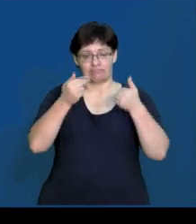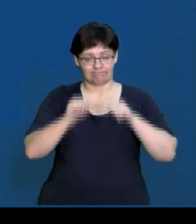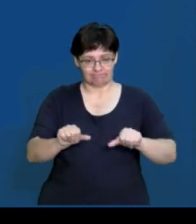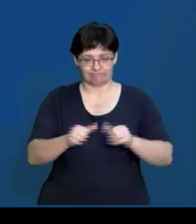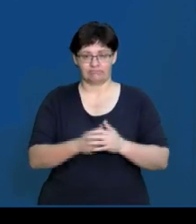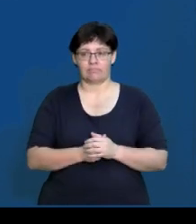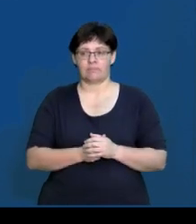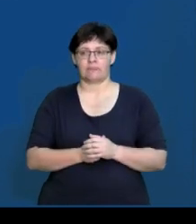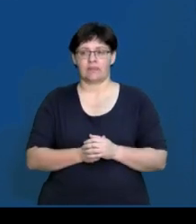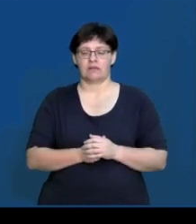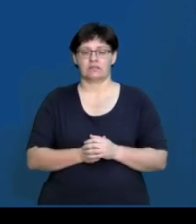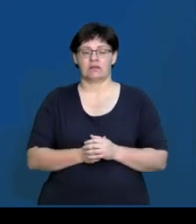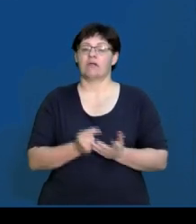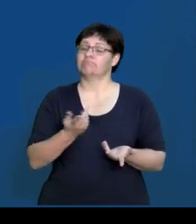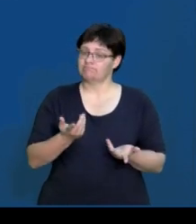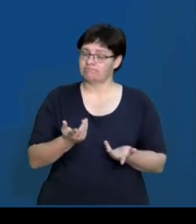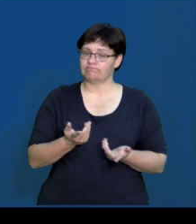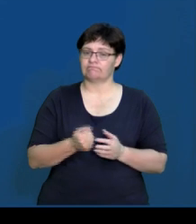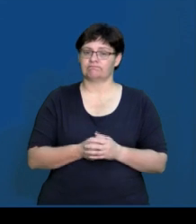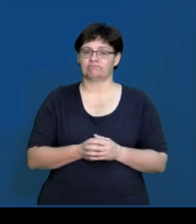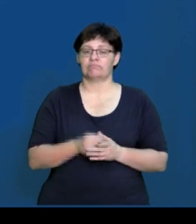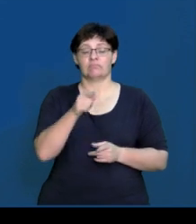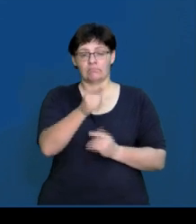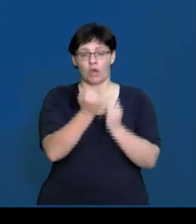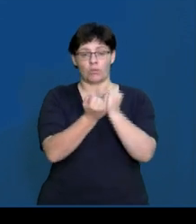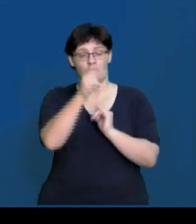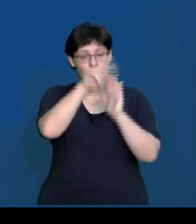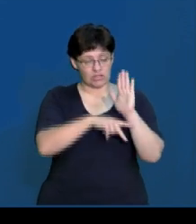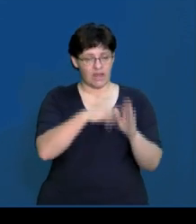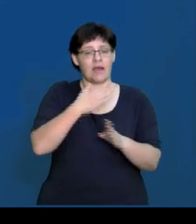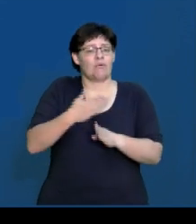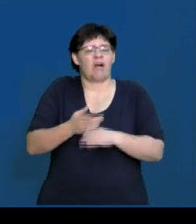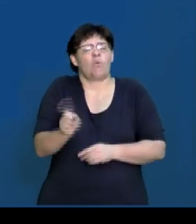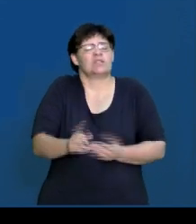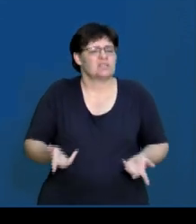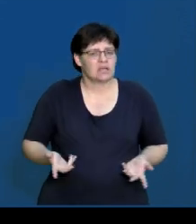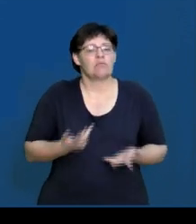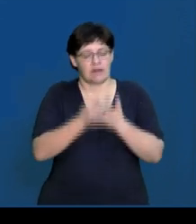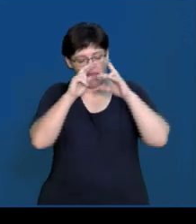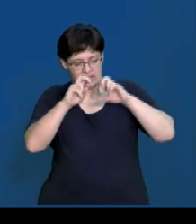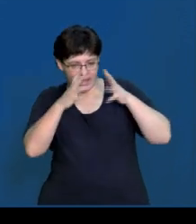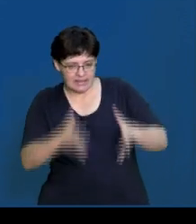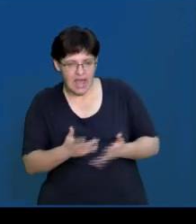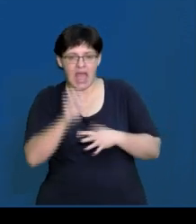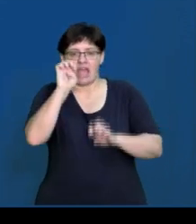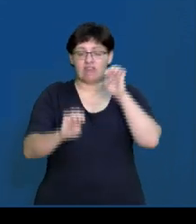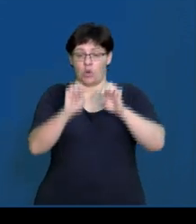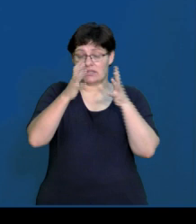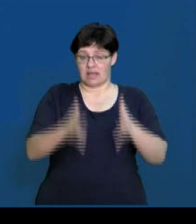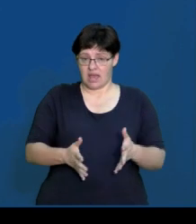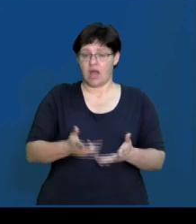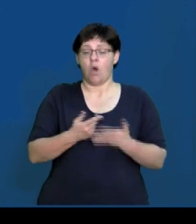right? And then you go to the next point, and then you will say these competition policies function as investigators